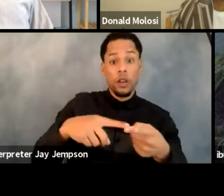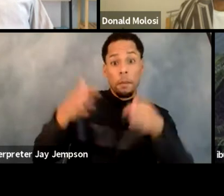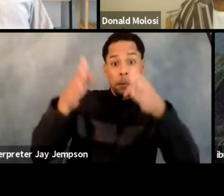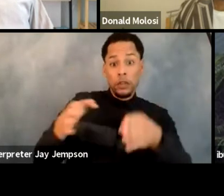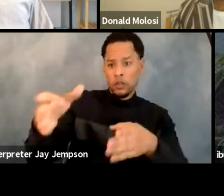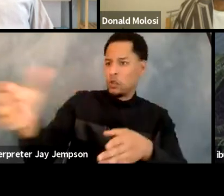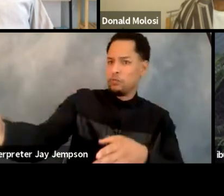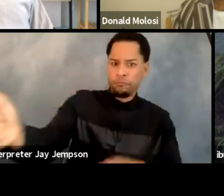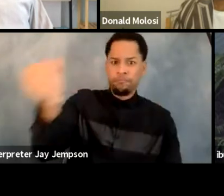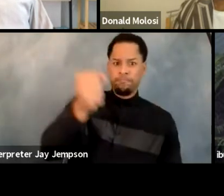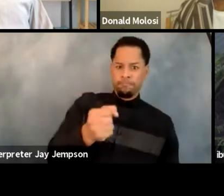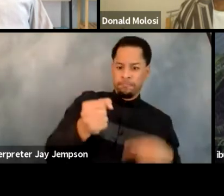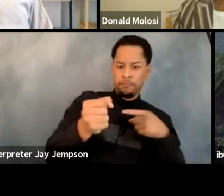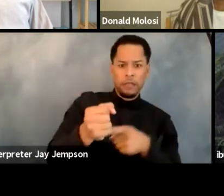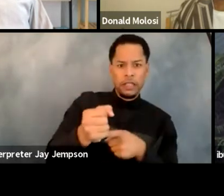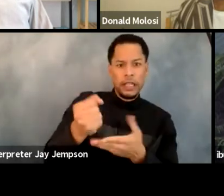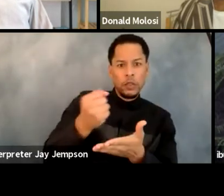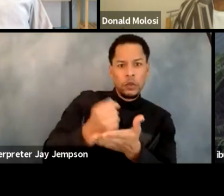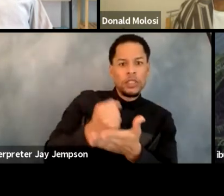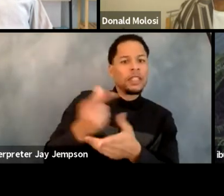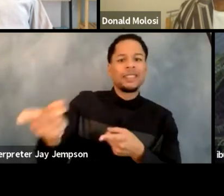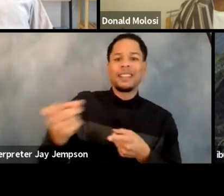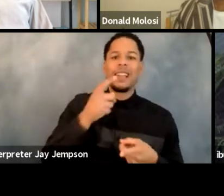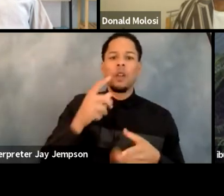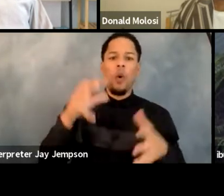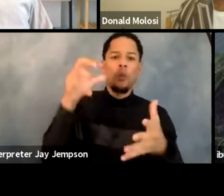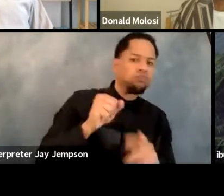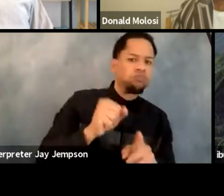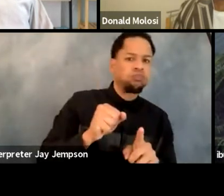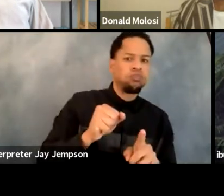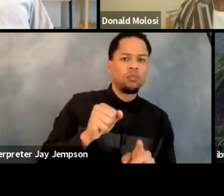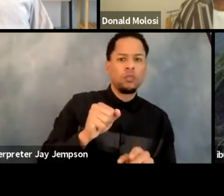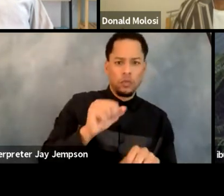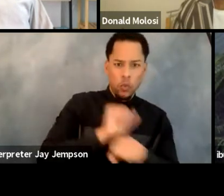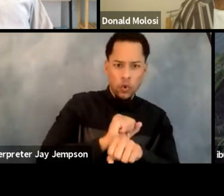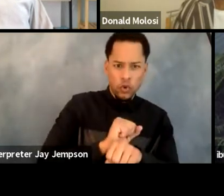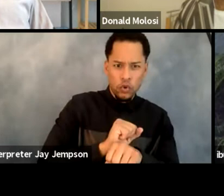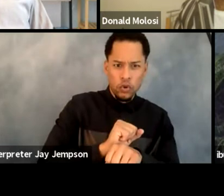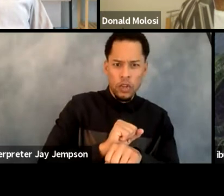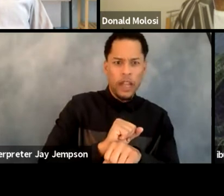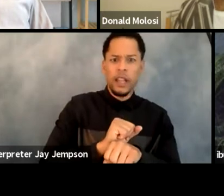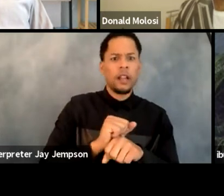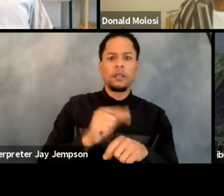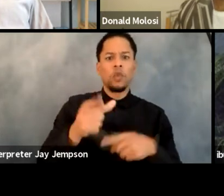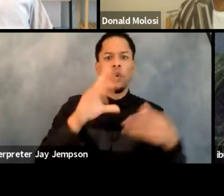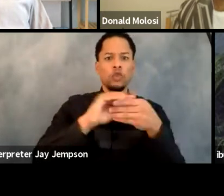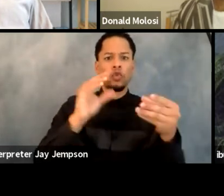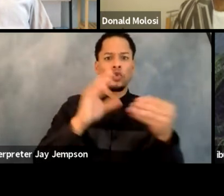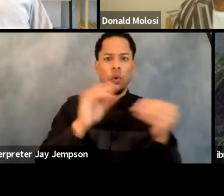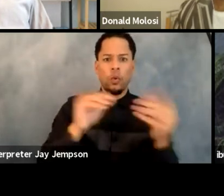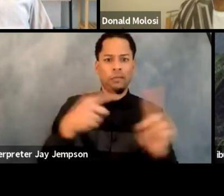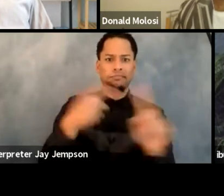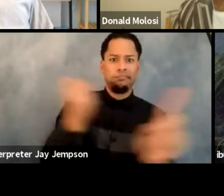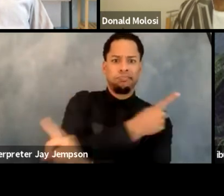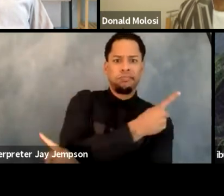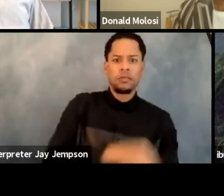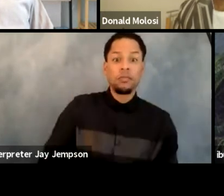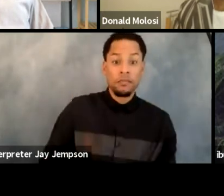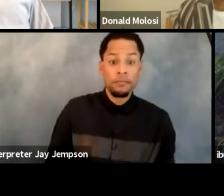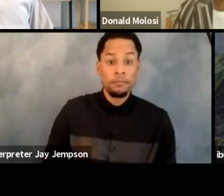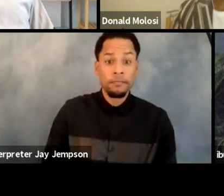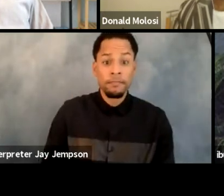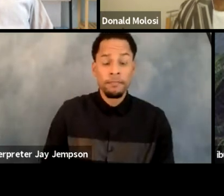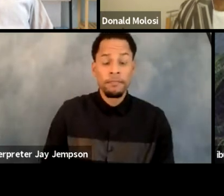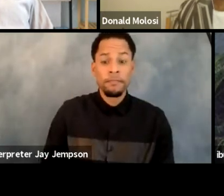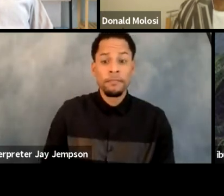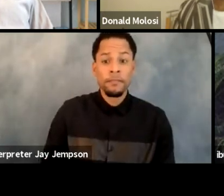the community aspect of bringing people into the work has always been important and a part of my work from a young age to